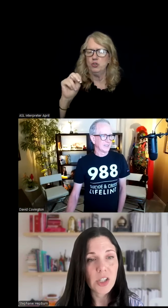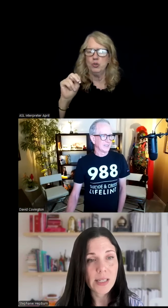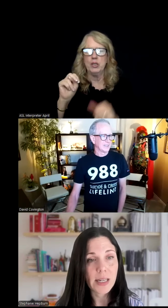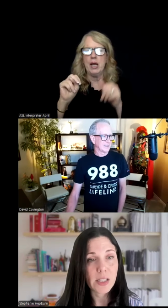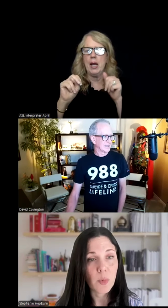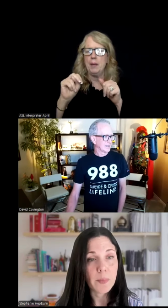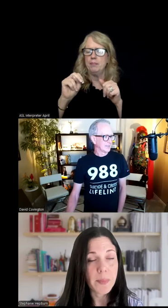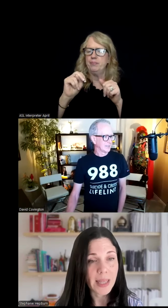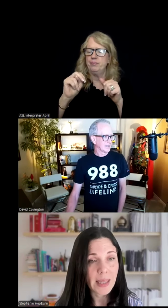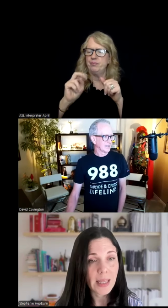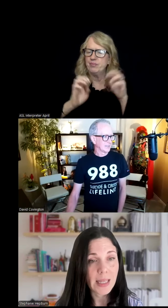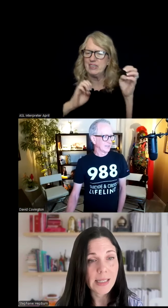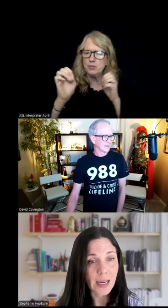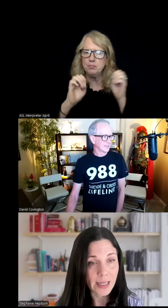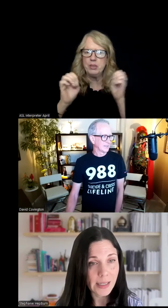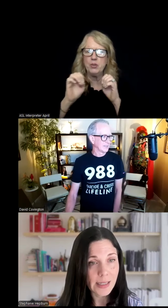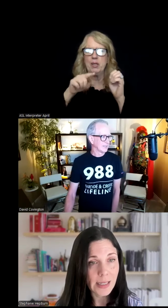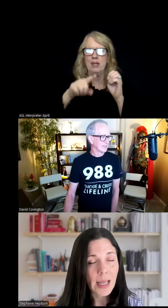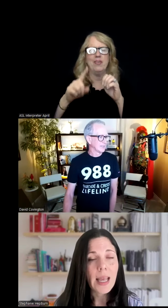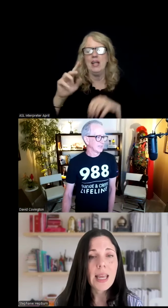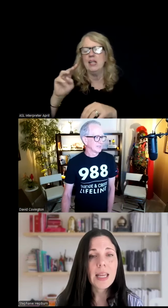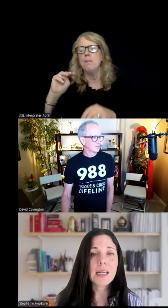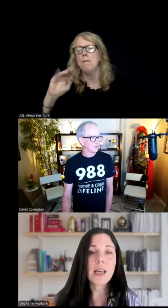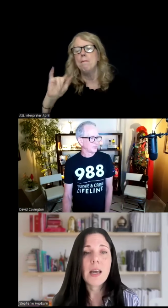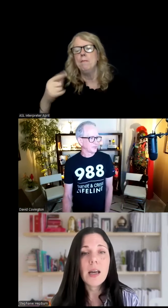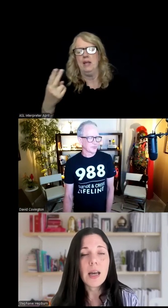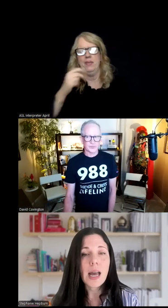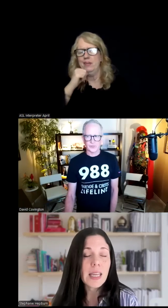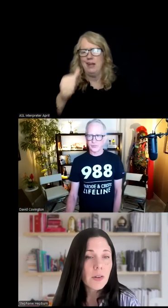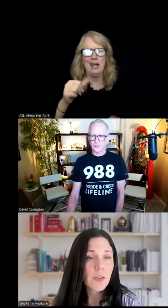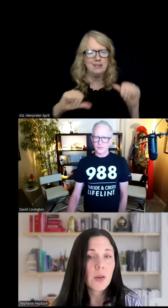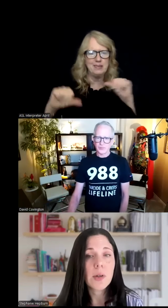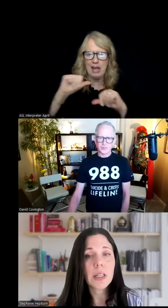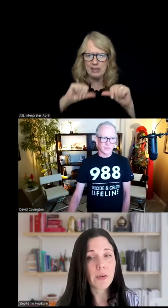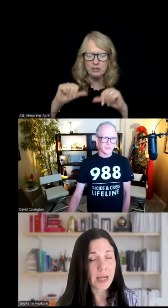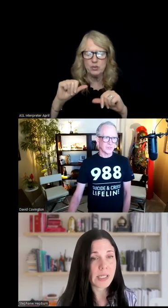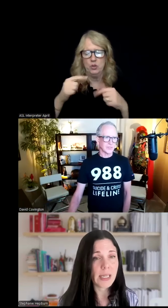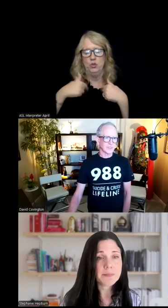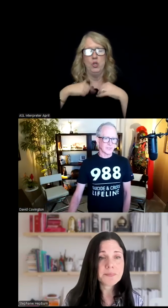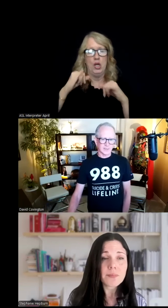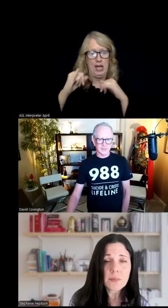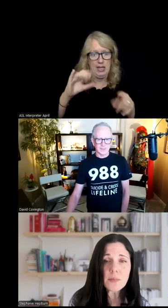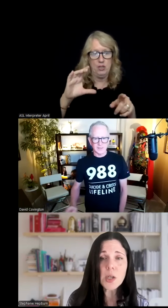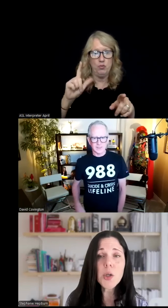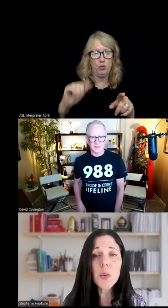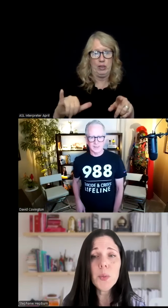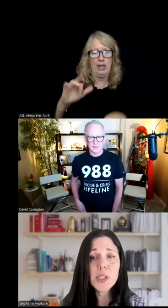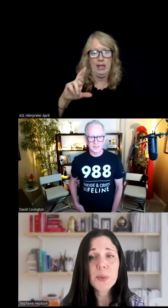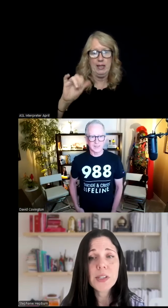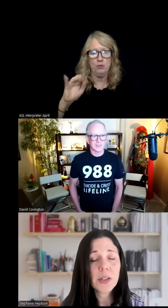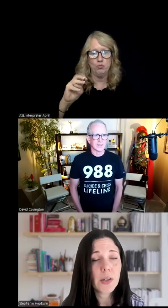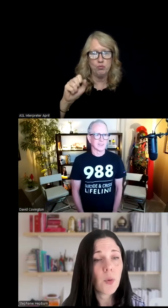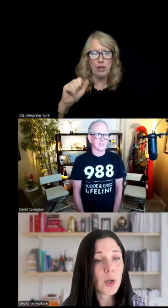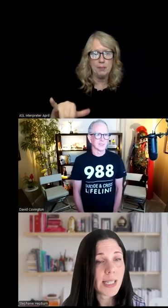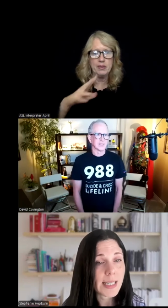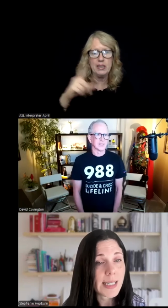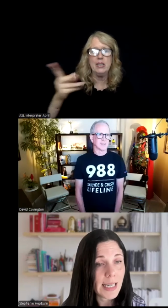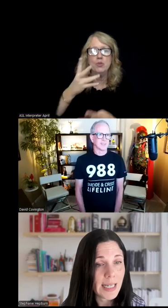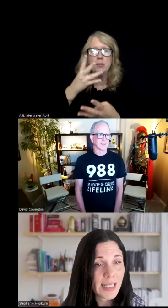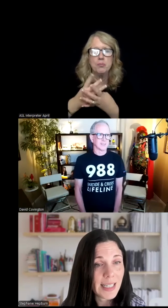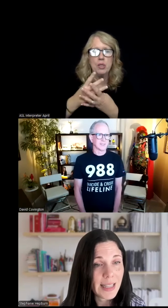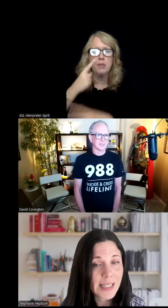it suggests that it's more myth than science. And I interviewed Clay Ramsey, who was prisoner